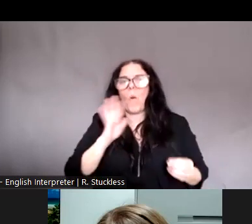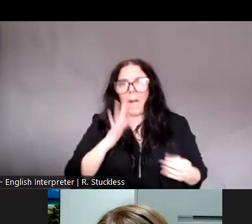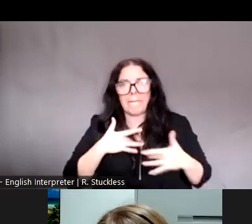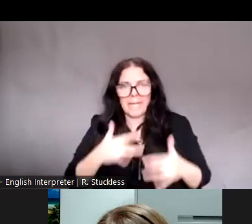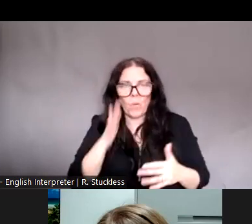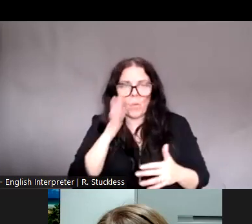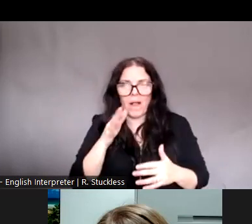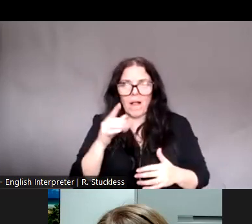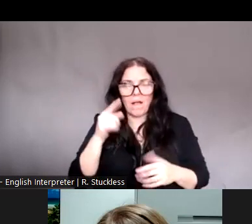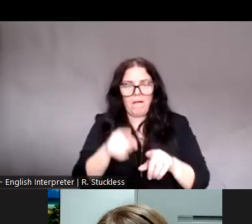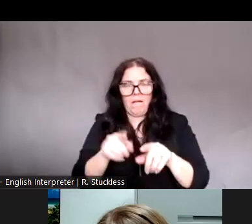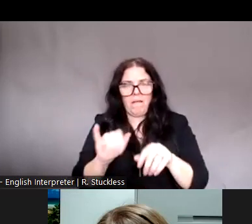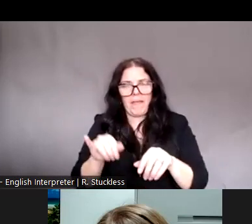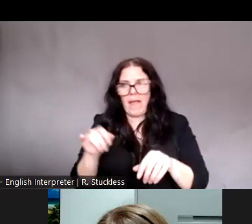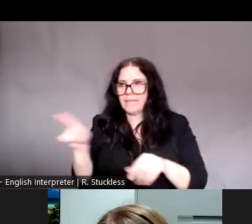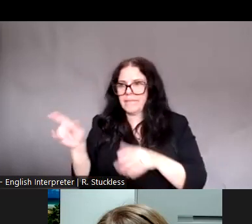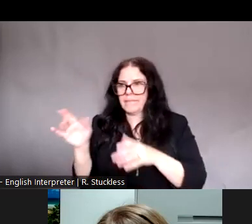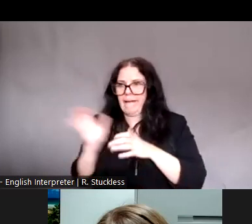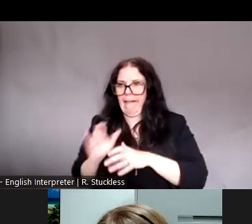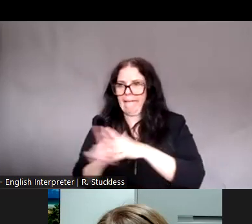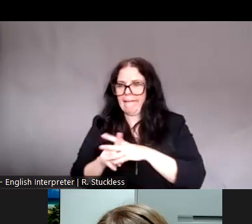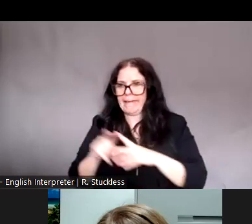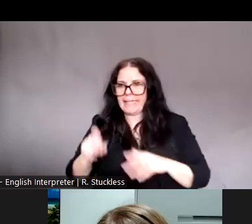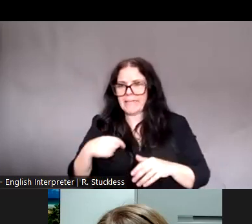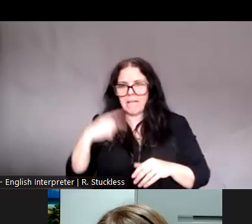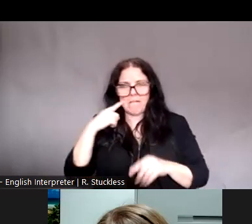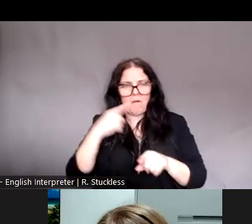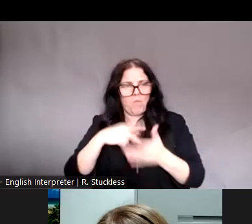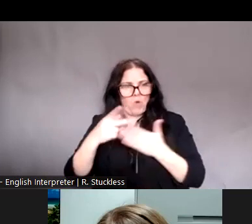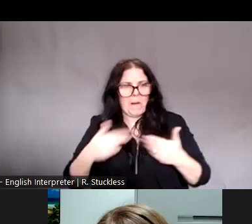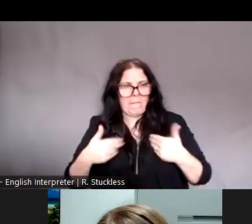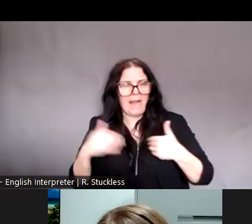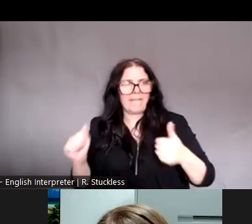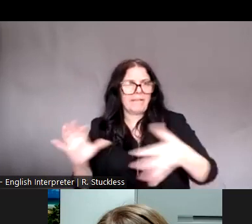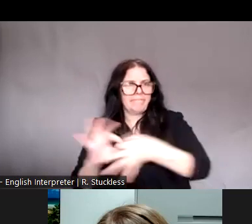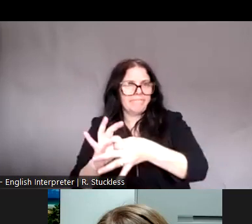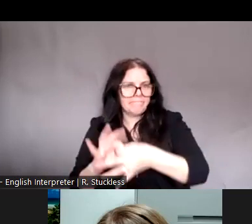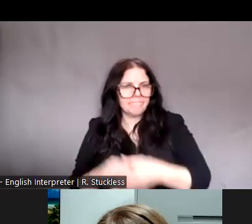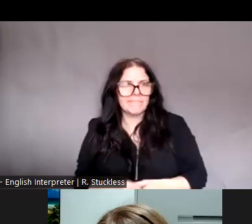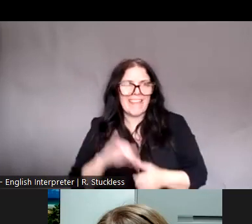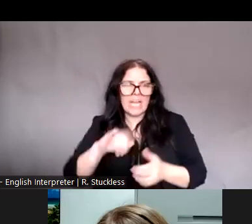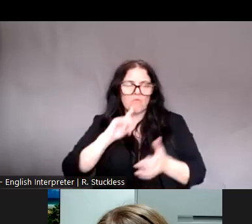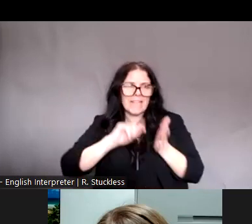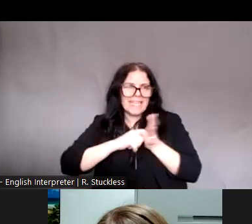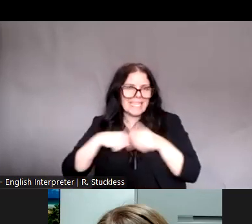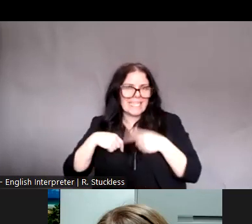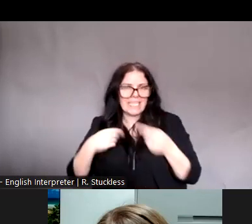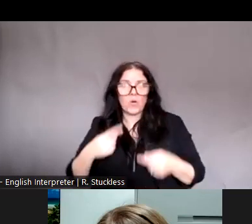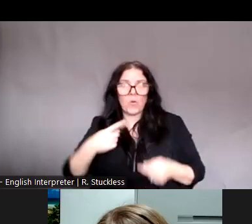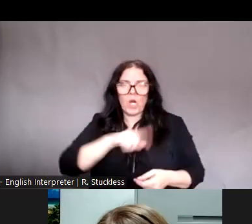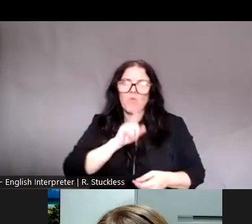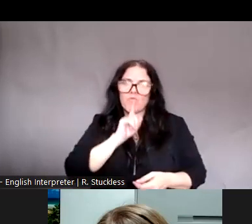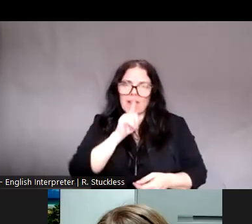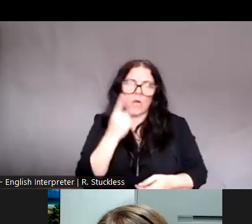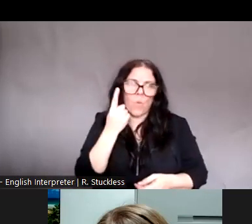which client they're working with that might fit and make that referral. So that has been really key with us. We're really one staff that